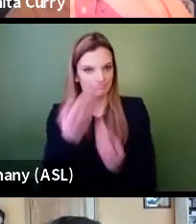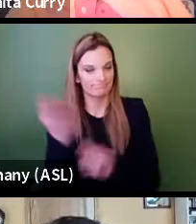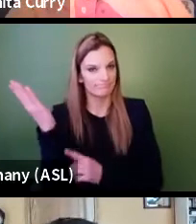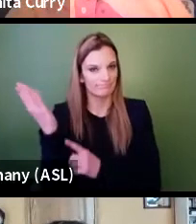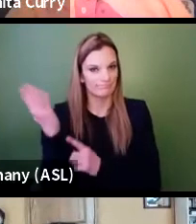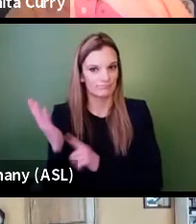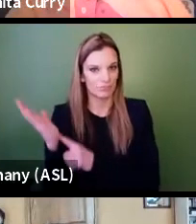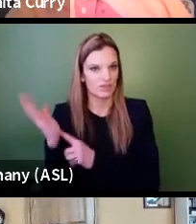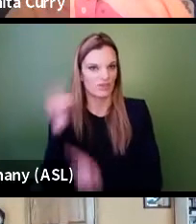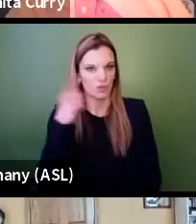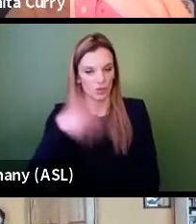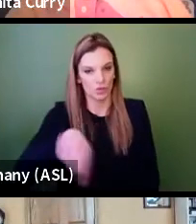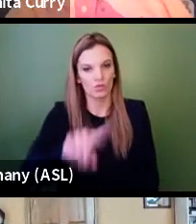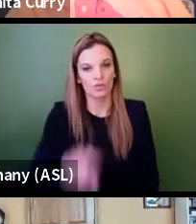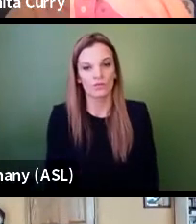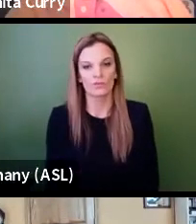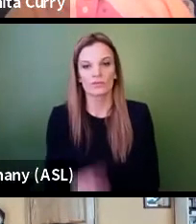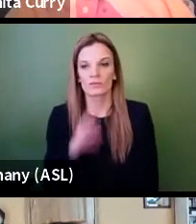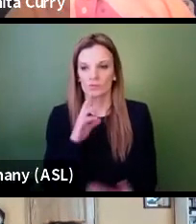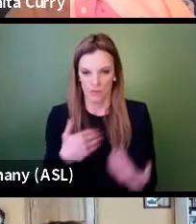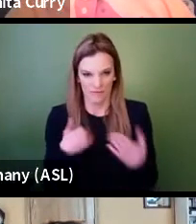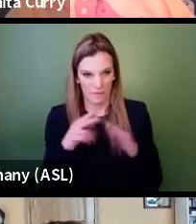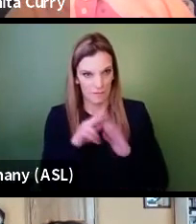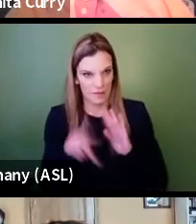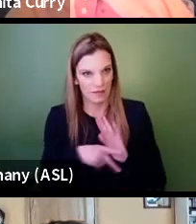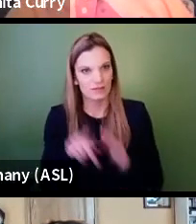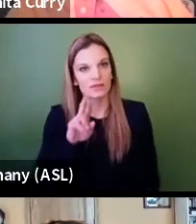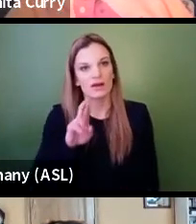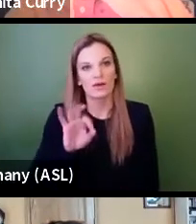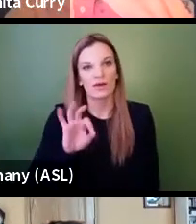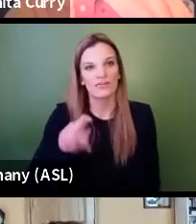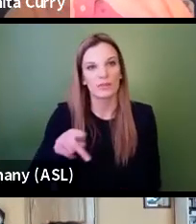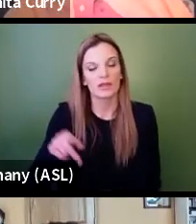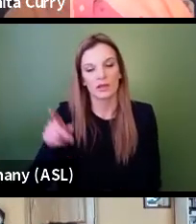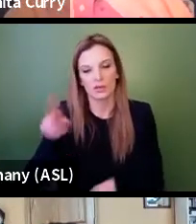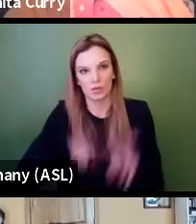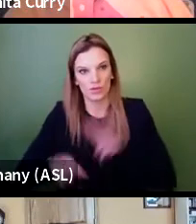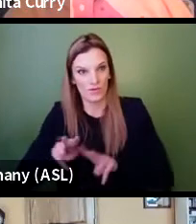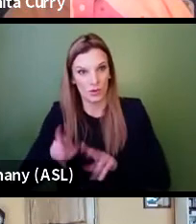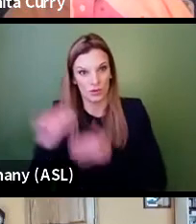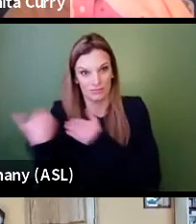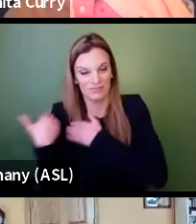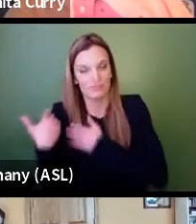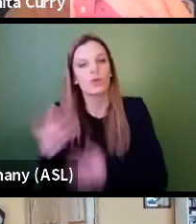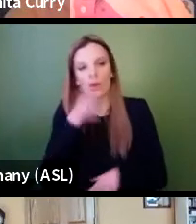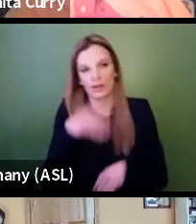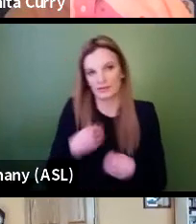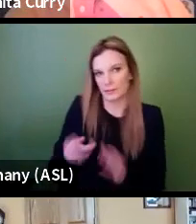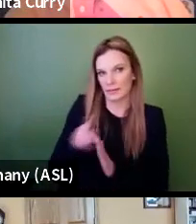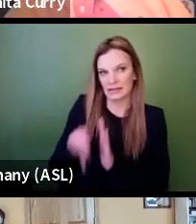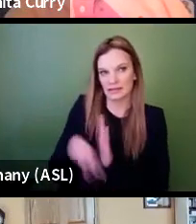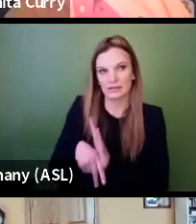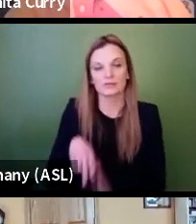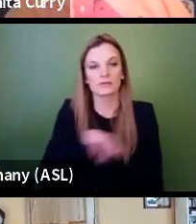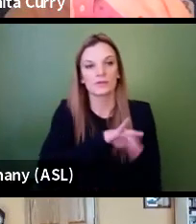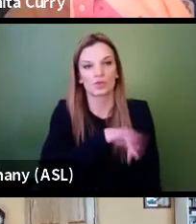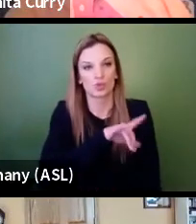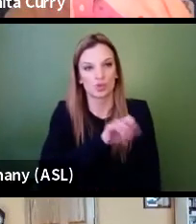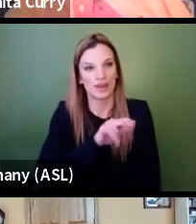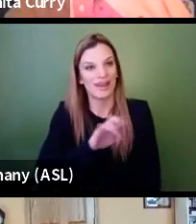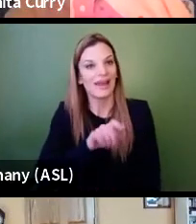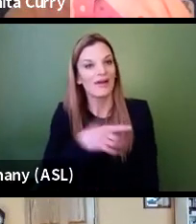have some kind of a policy for the RFP reviewers to look at. Julianne mentioned she's going to